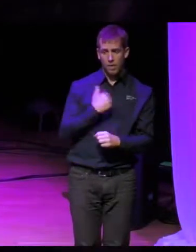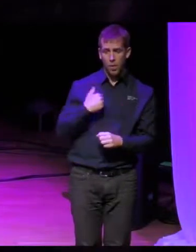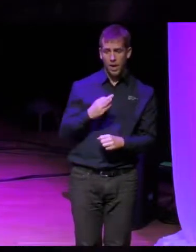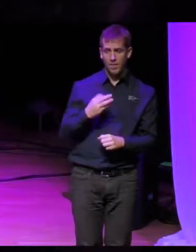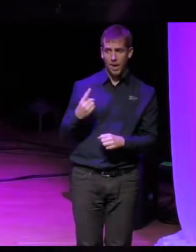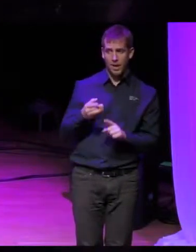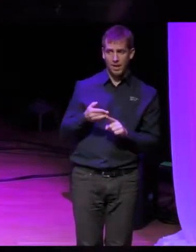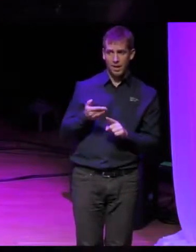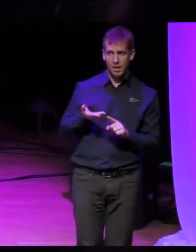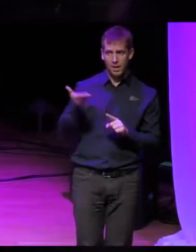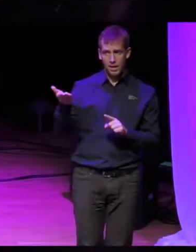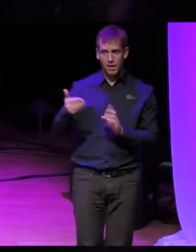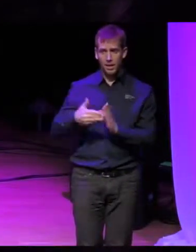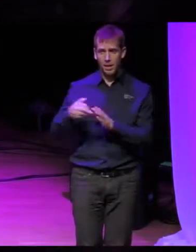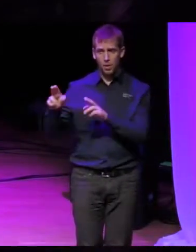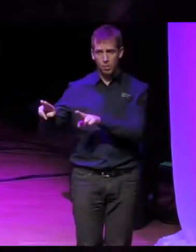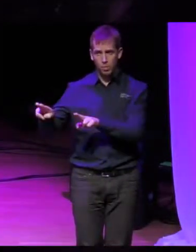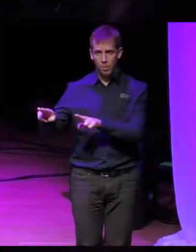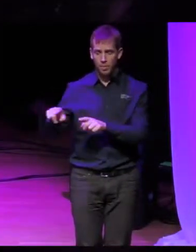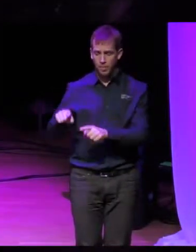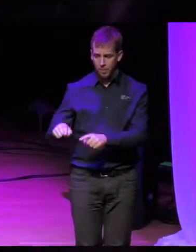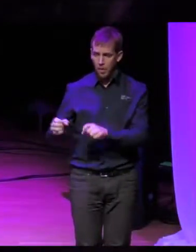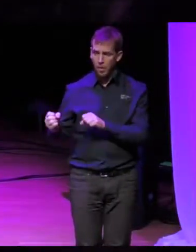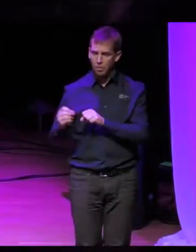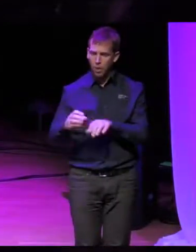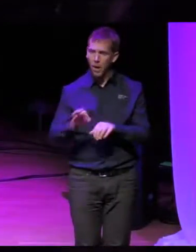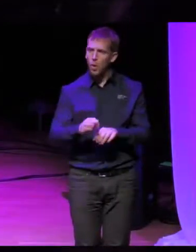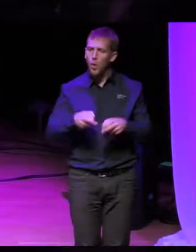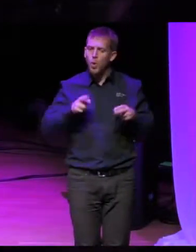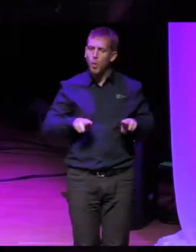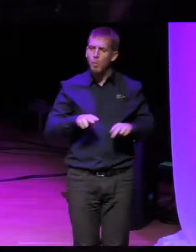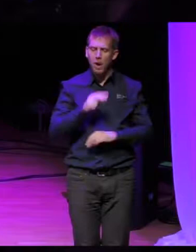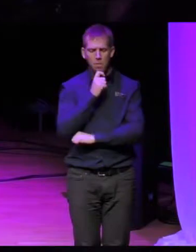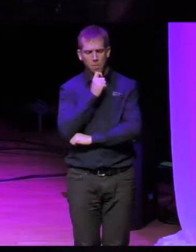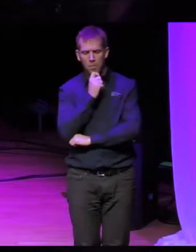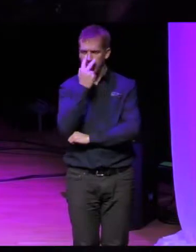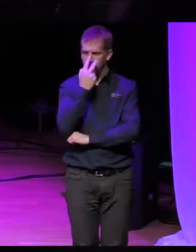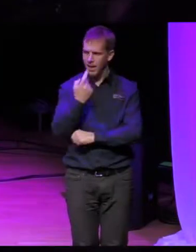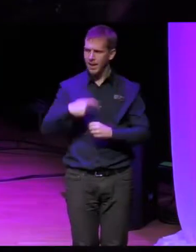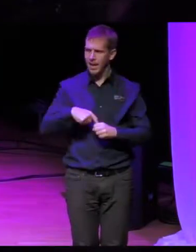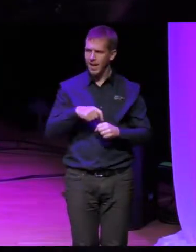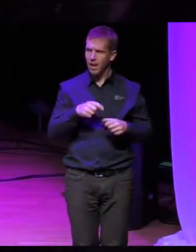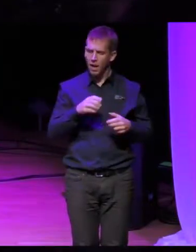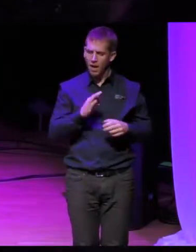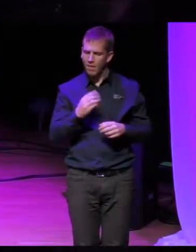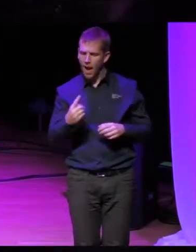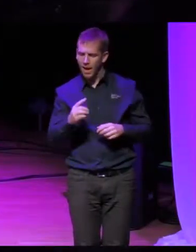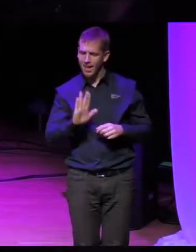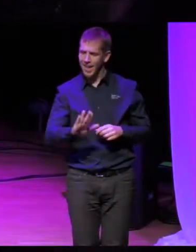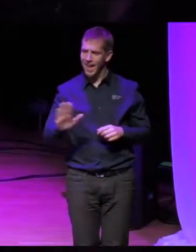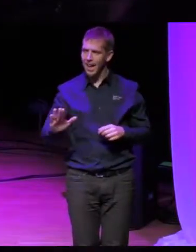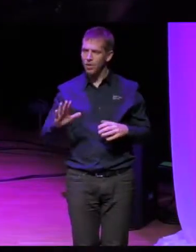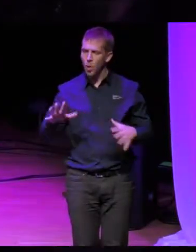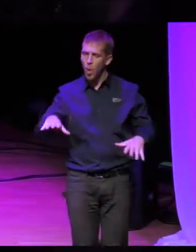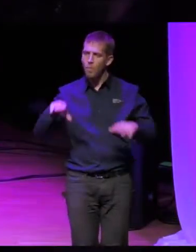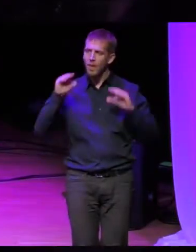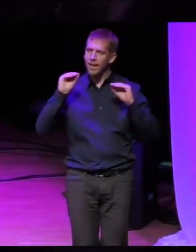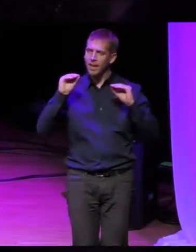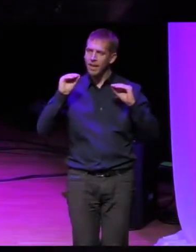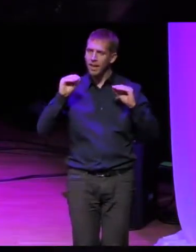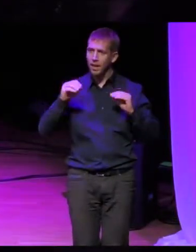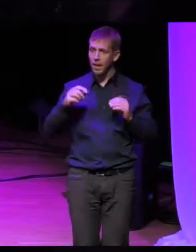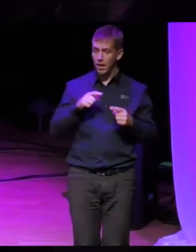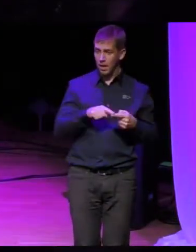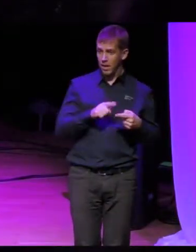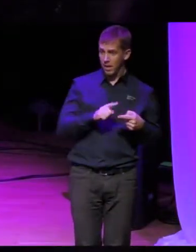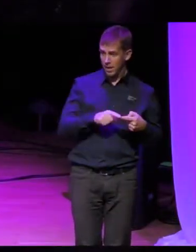It affects the conversation in the media. It affects how judges think of cases, what their initial impressions are. So I think the travel ban litigation